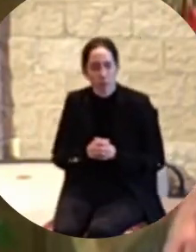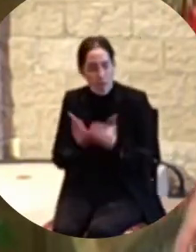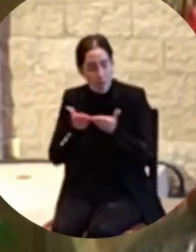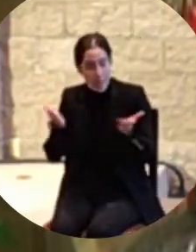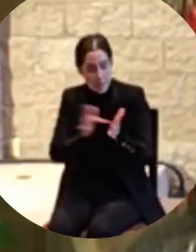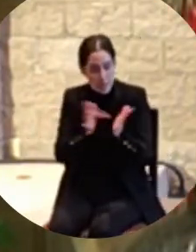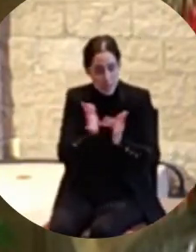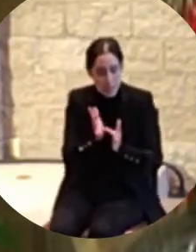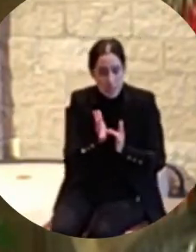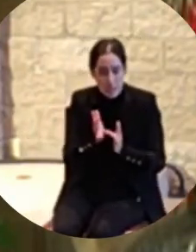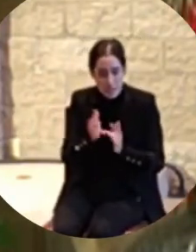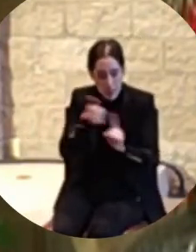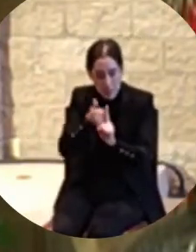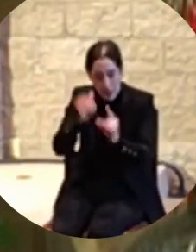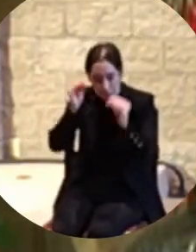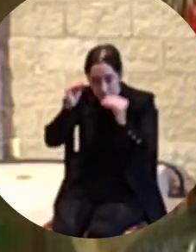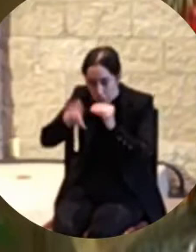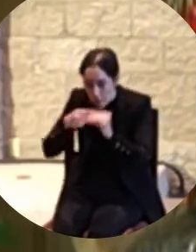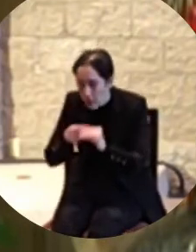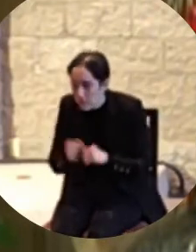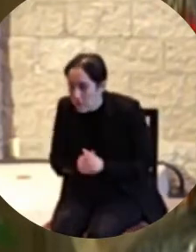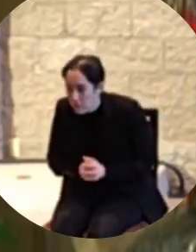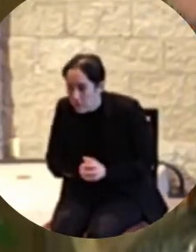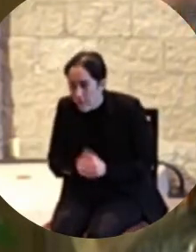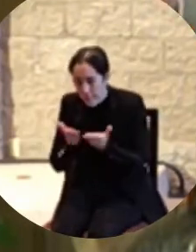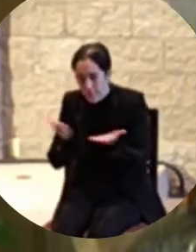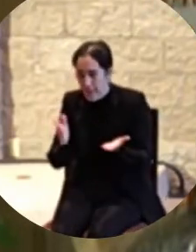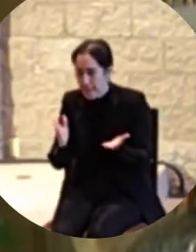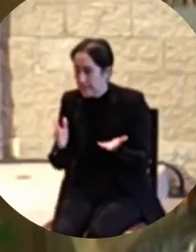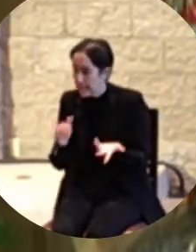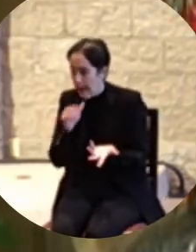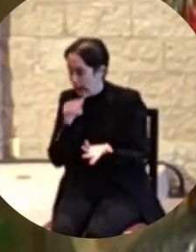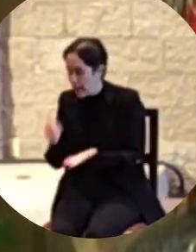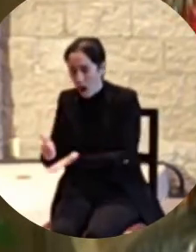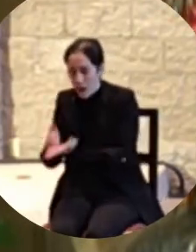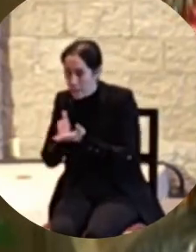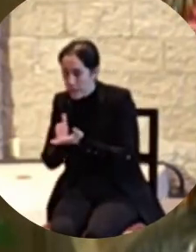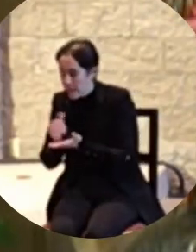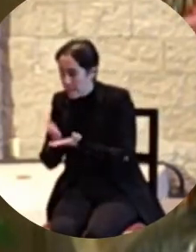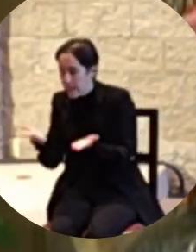teach about as well. Those things that no longer work, we have to let them go.